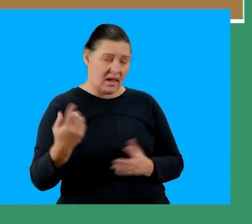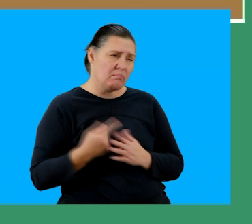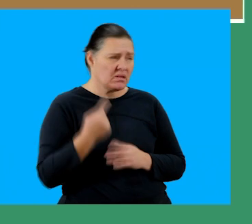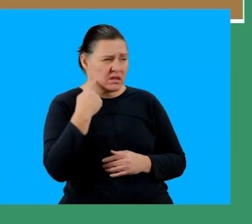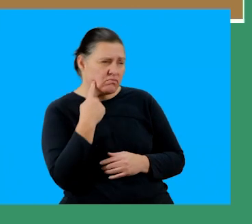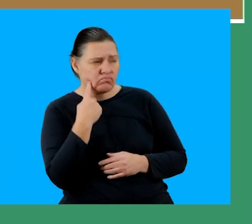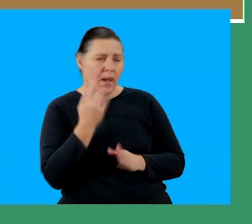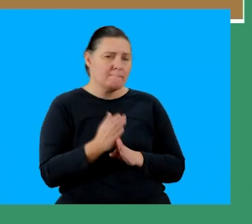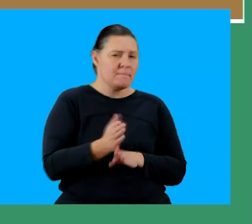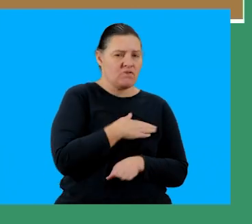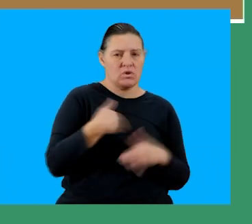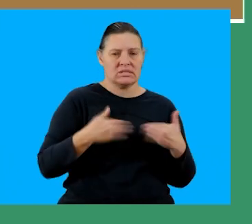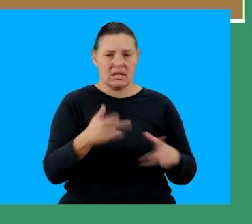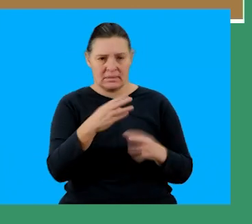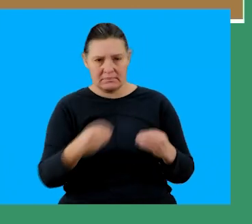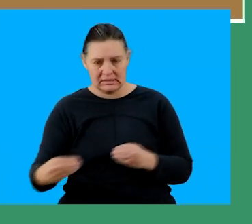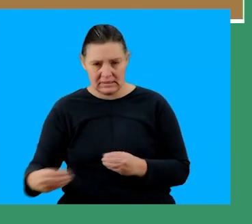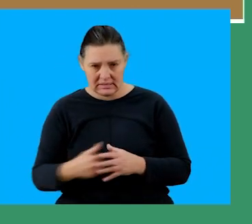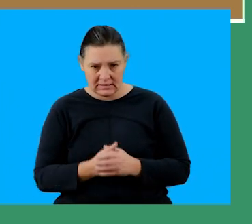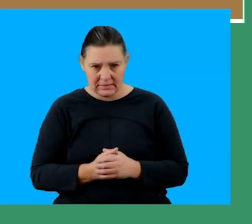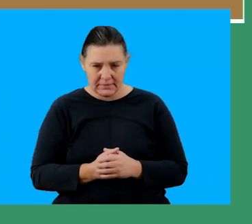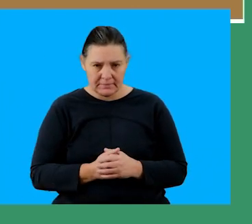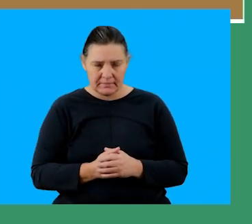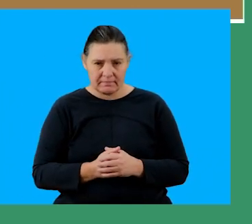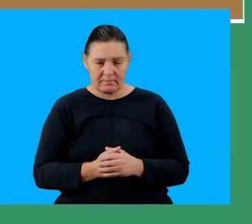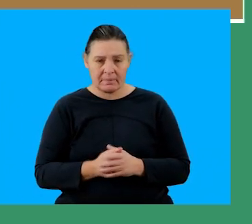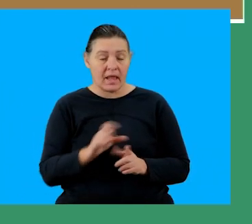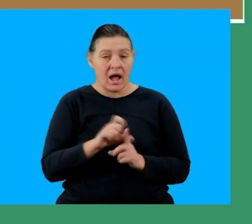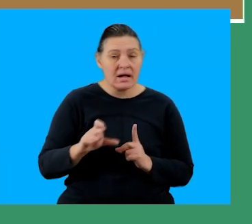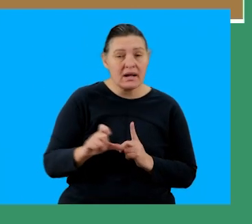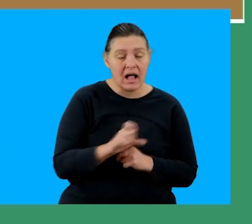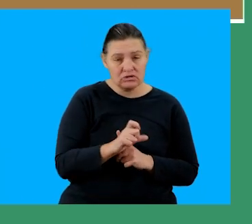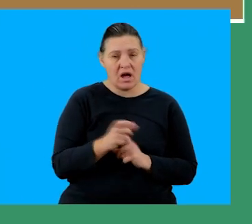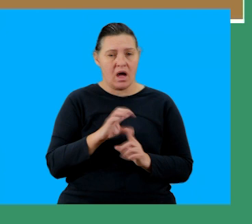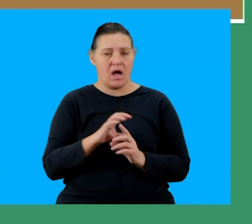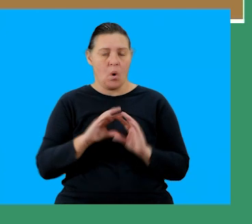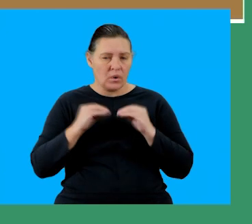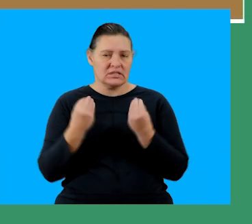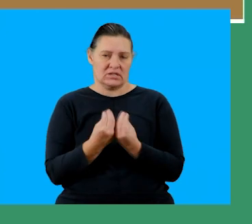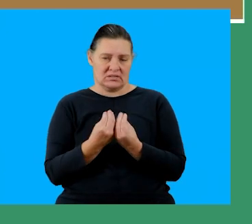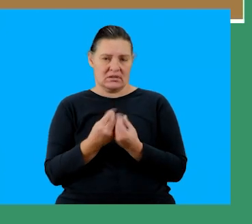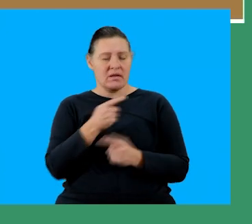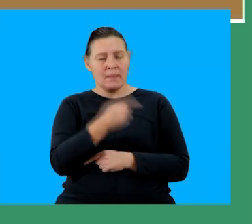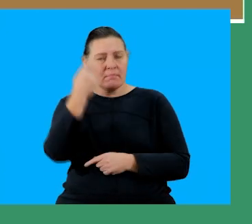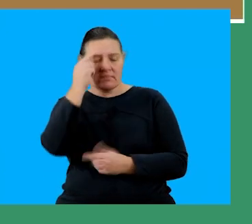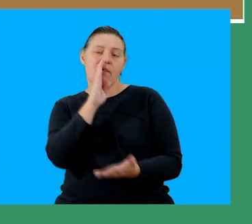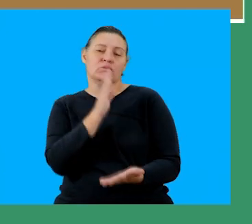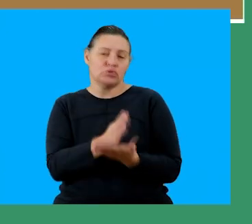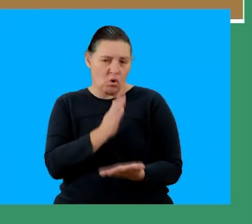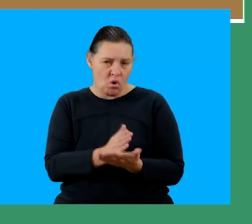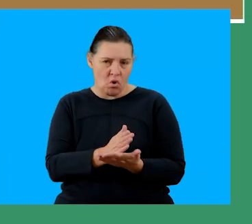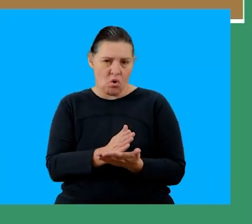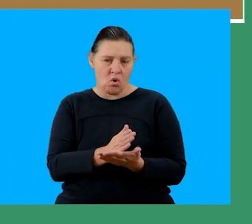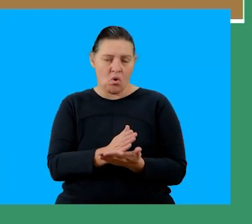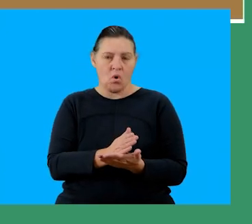before starting his business. The culture of the organization. Howard must ensure that